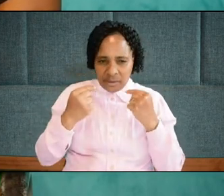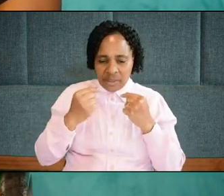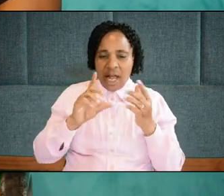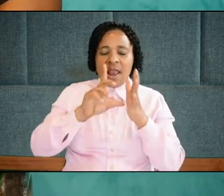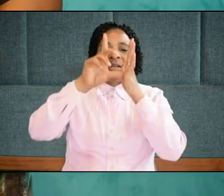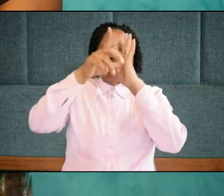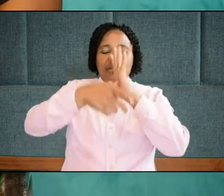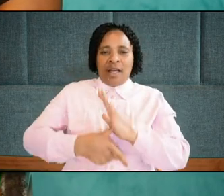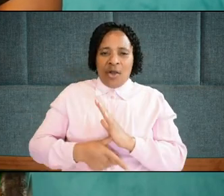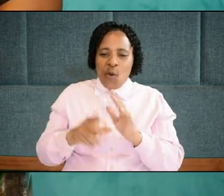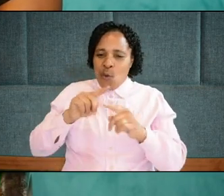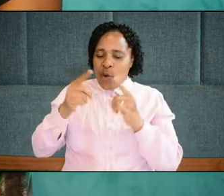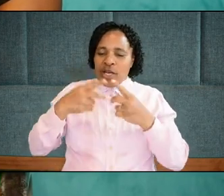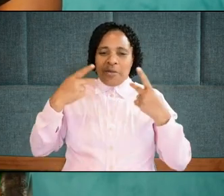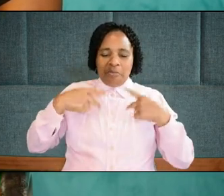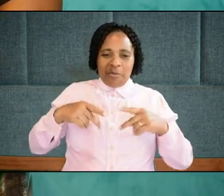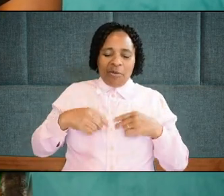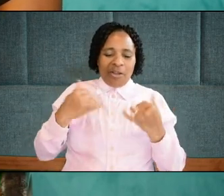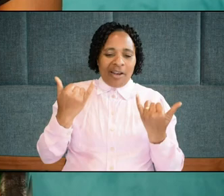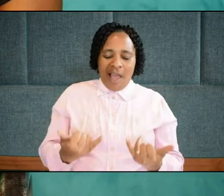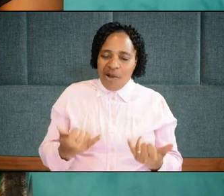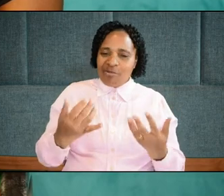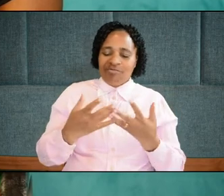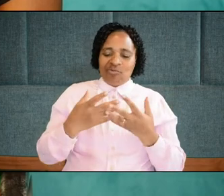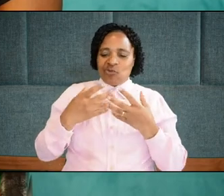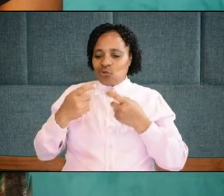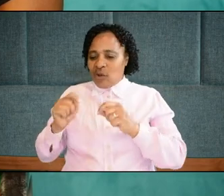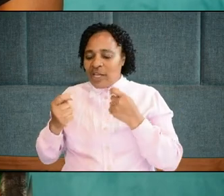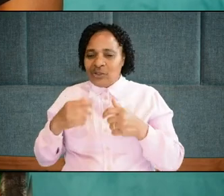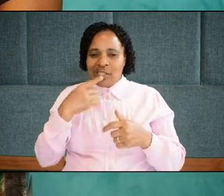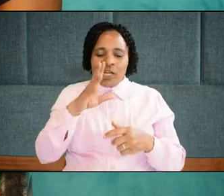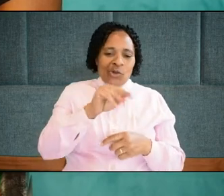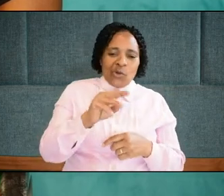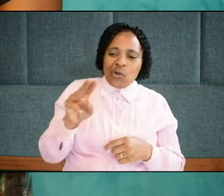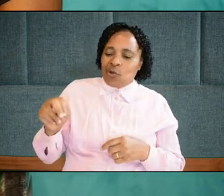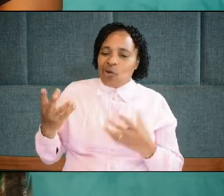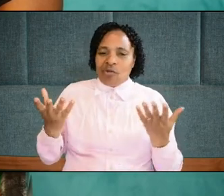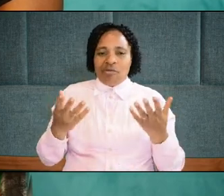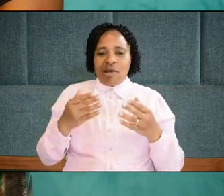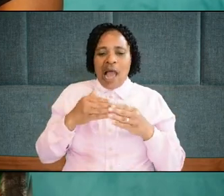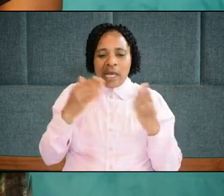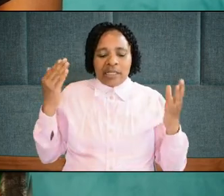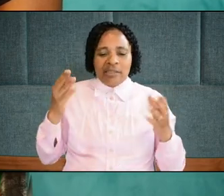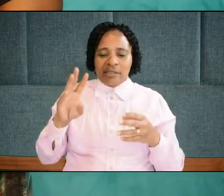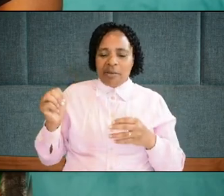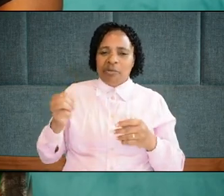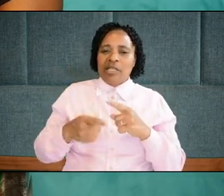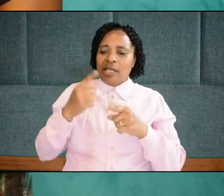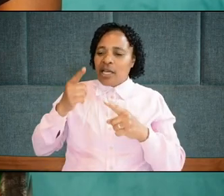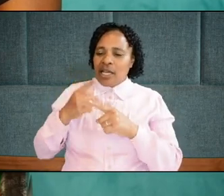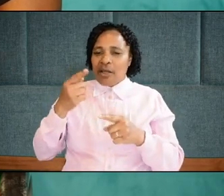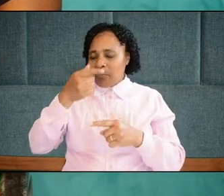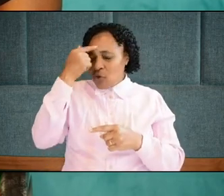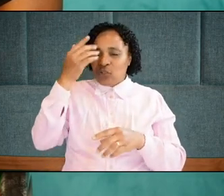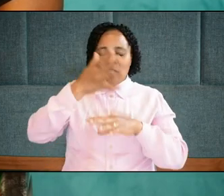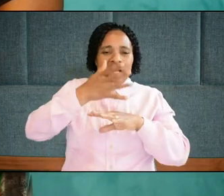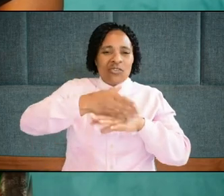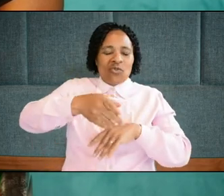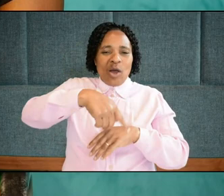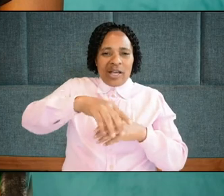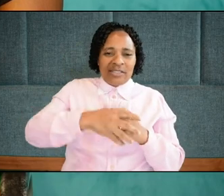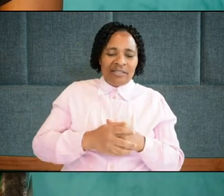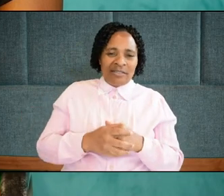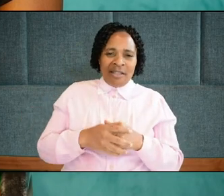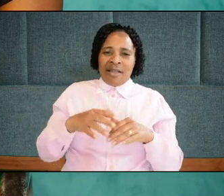later on, when the people are trying to say, no, let's just go against them, let's kill them because they lied to us,